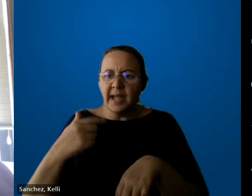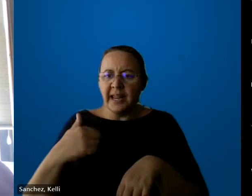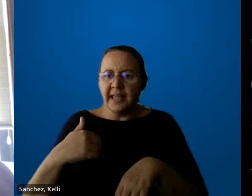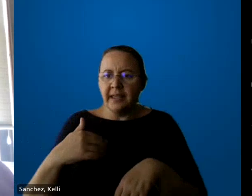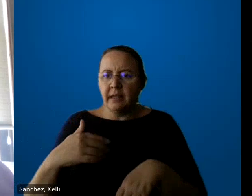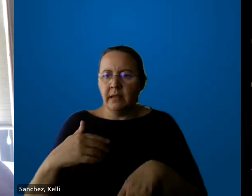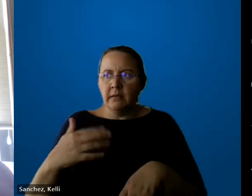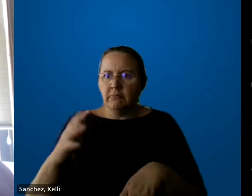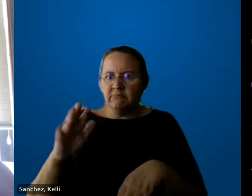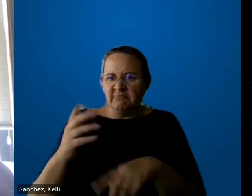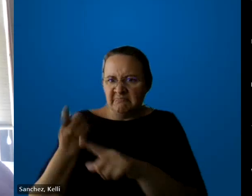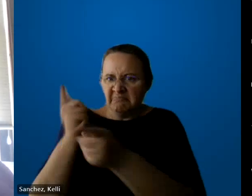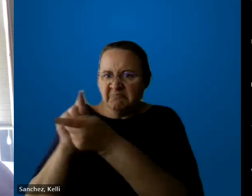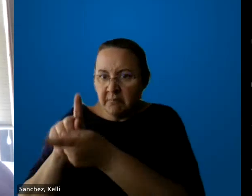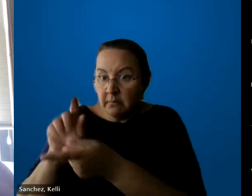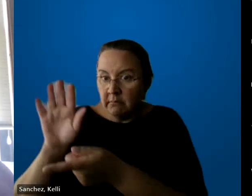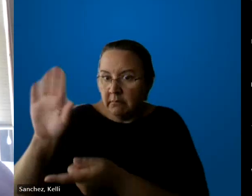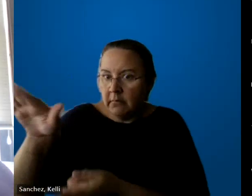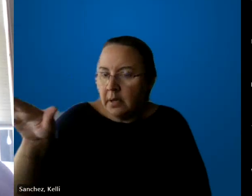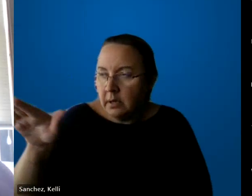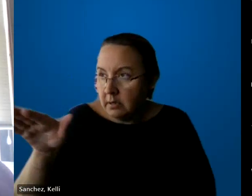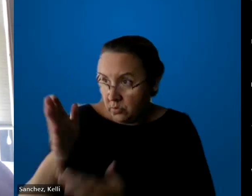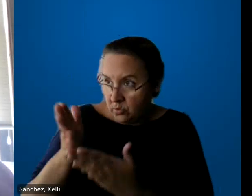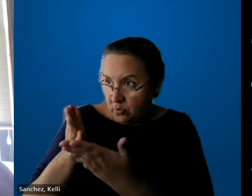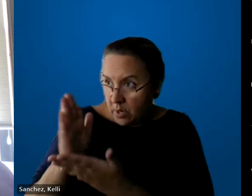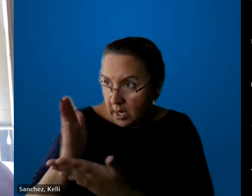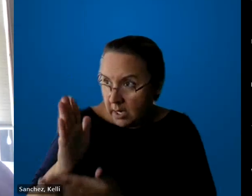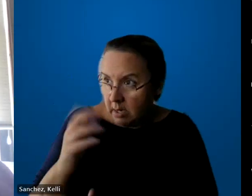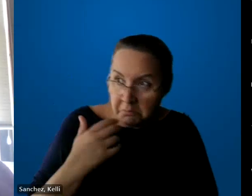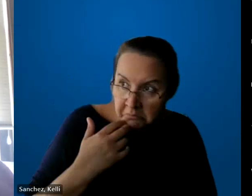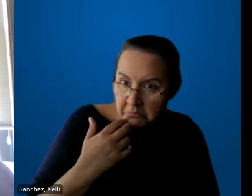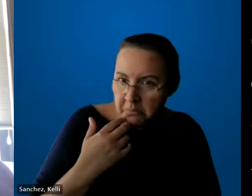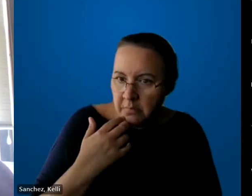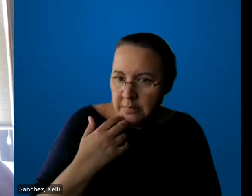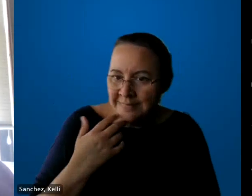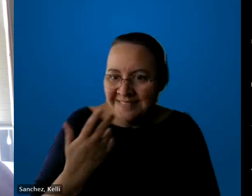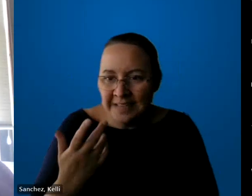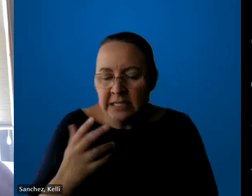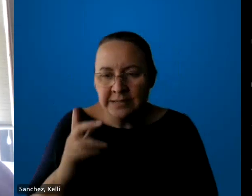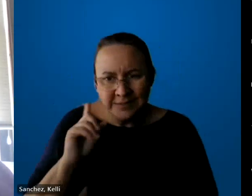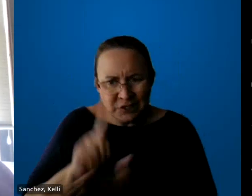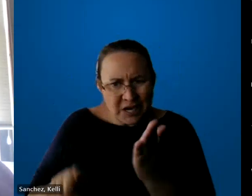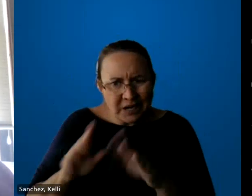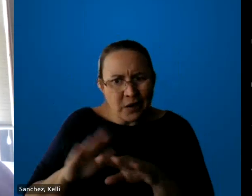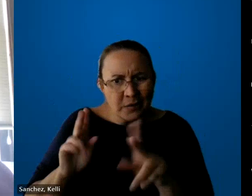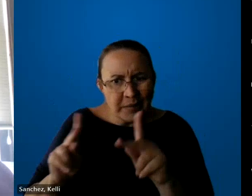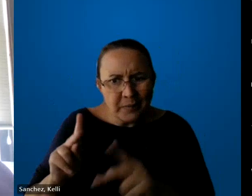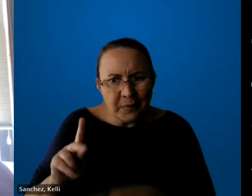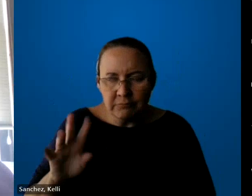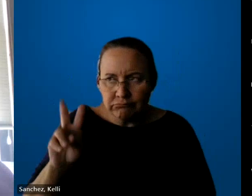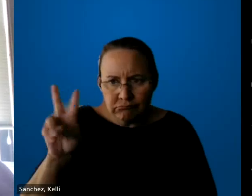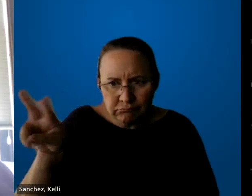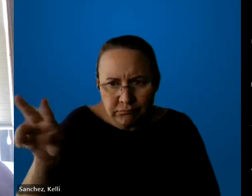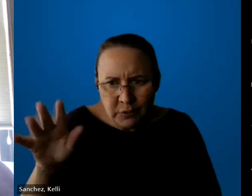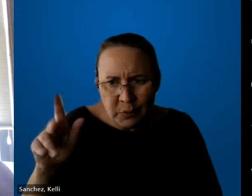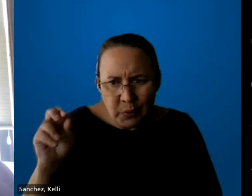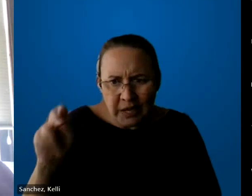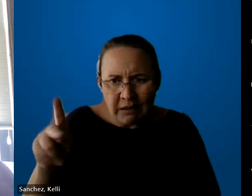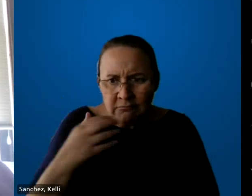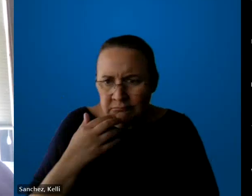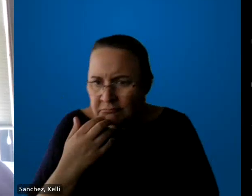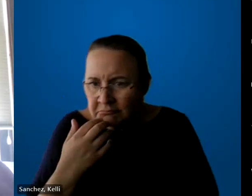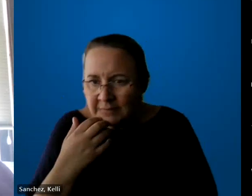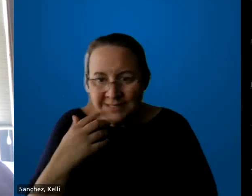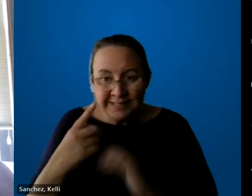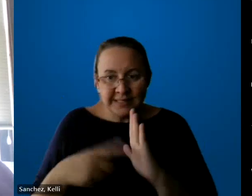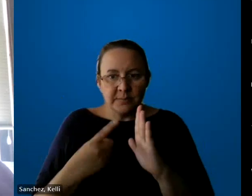right, and yeah, I mean, check in on people because, I know there's been